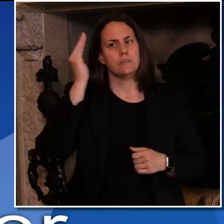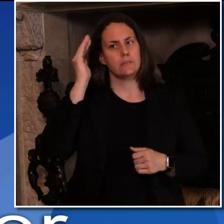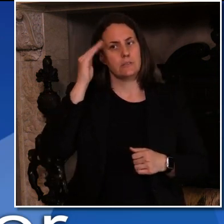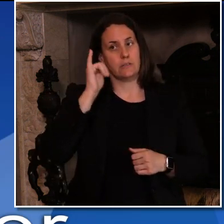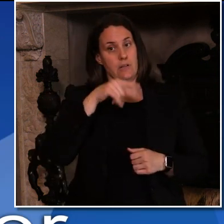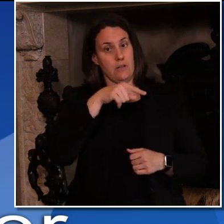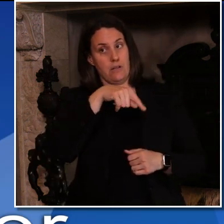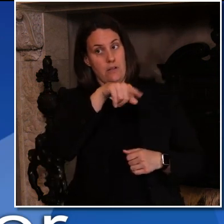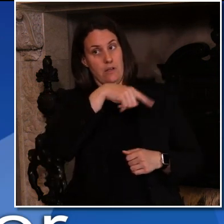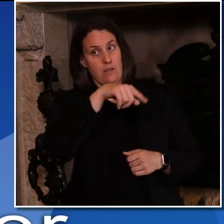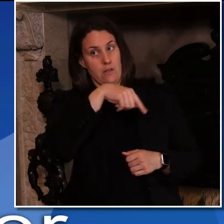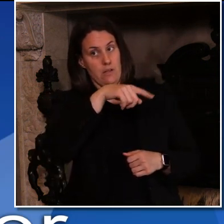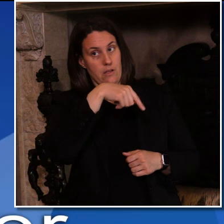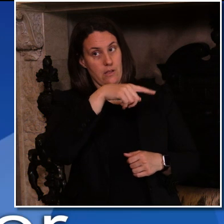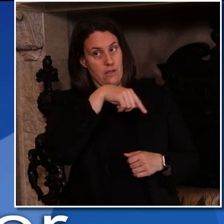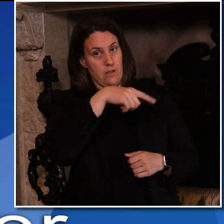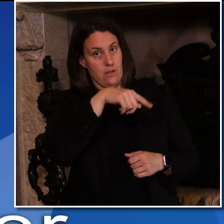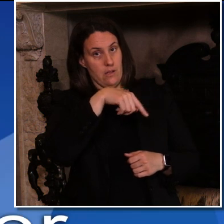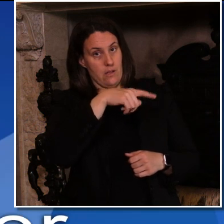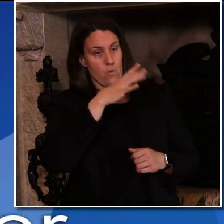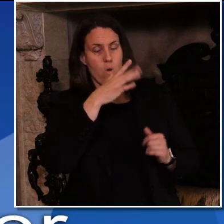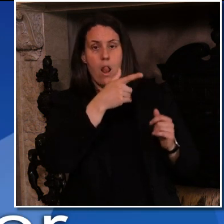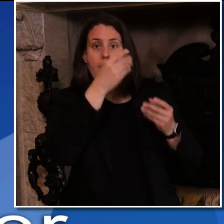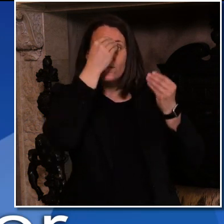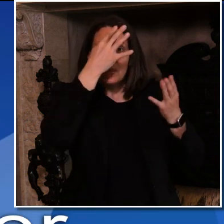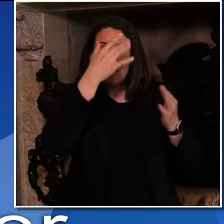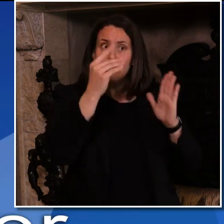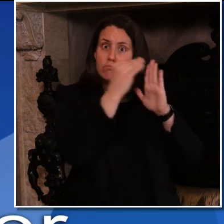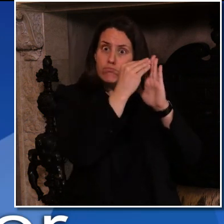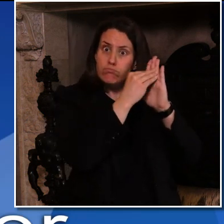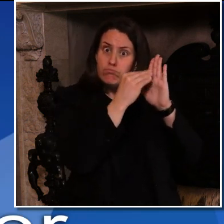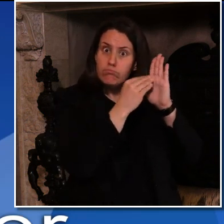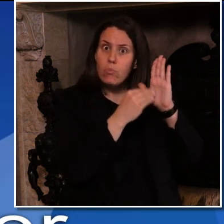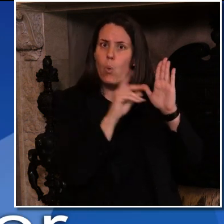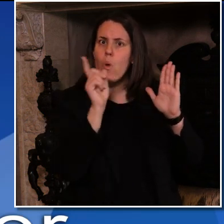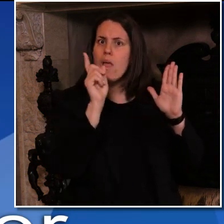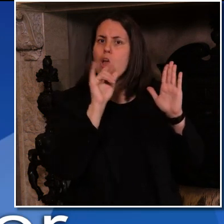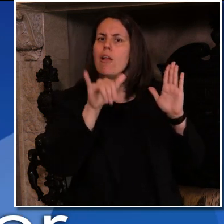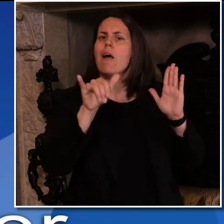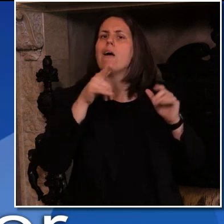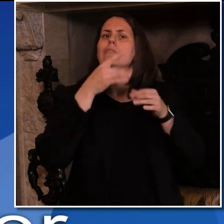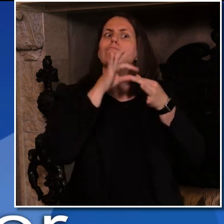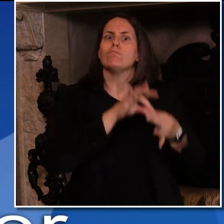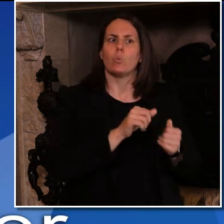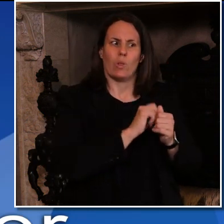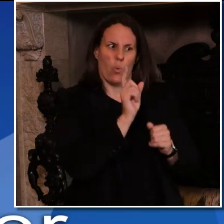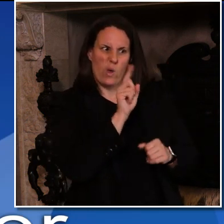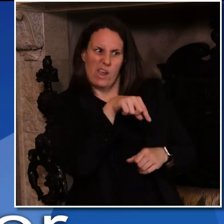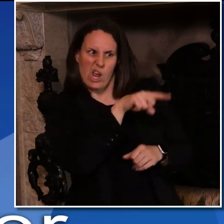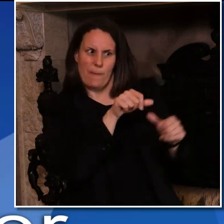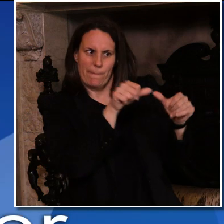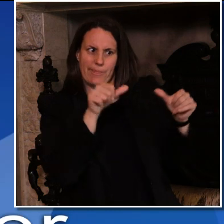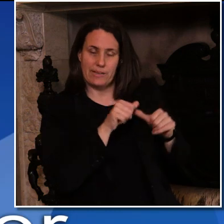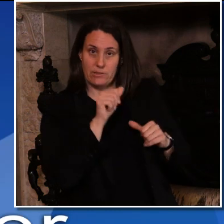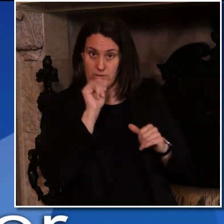dashboard. Will the names of those facilities also be available? And if not,